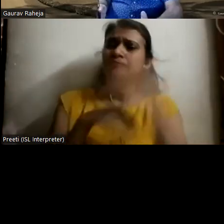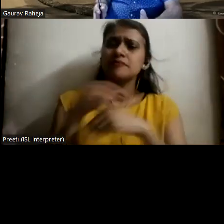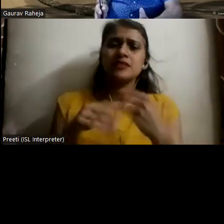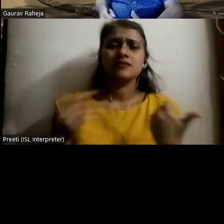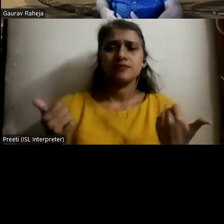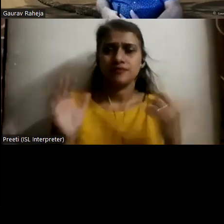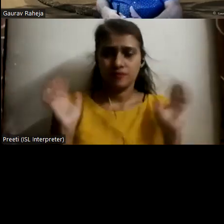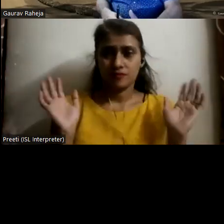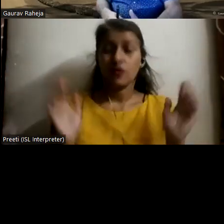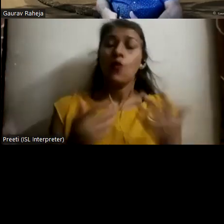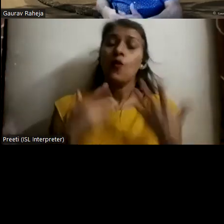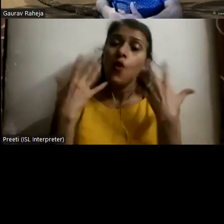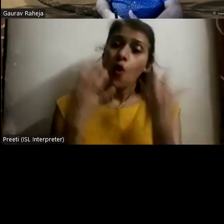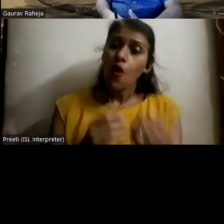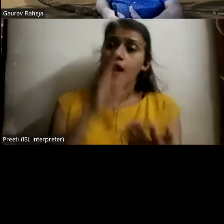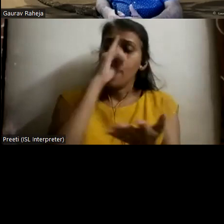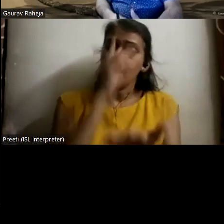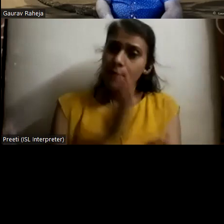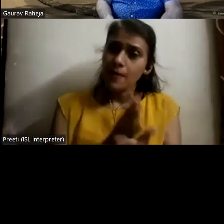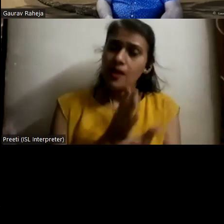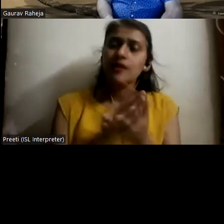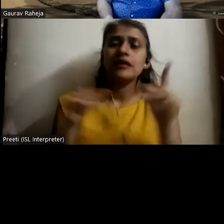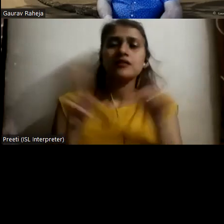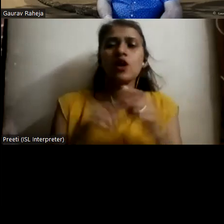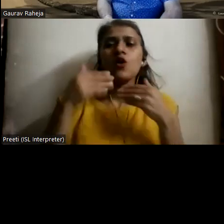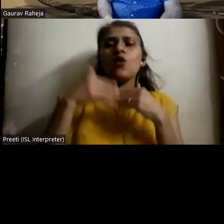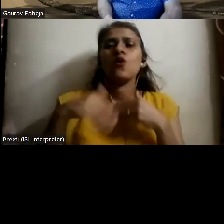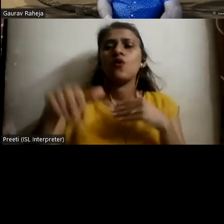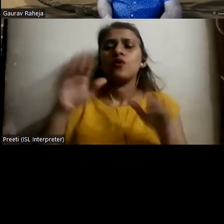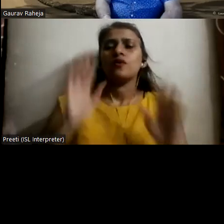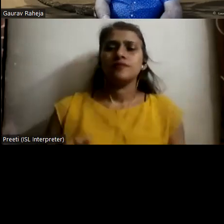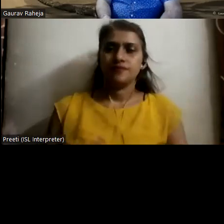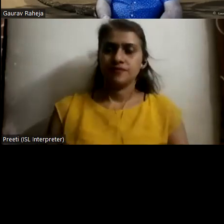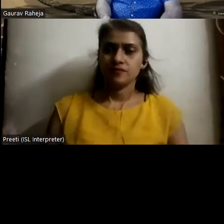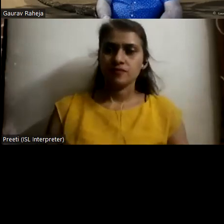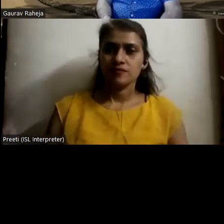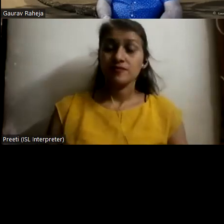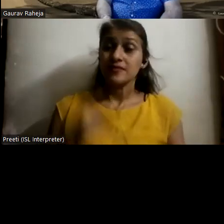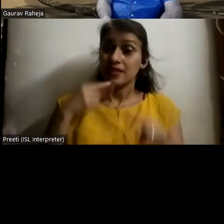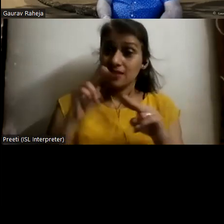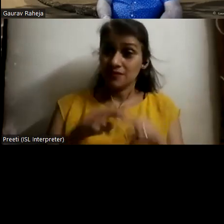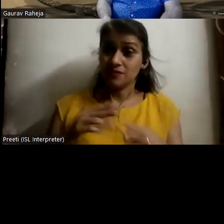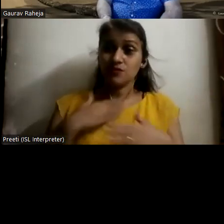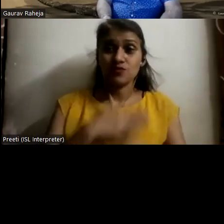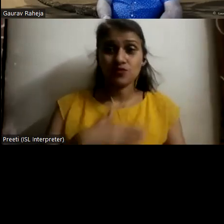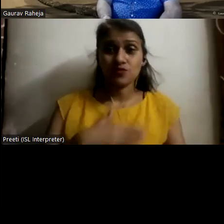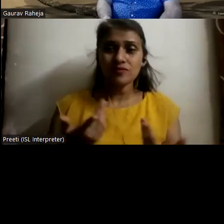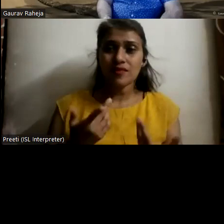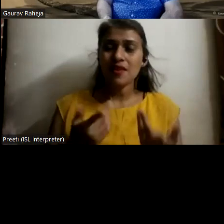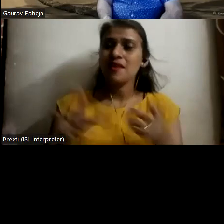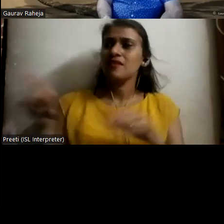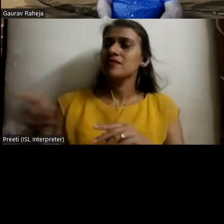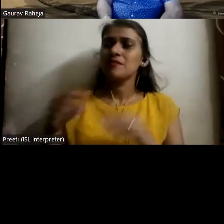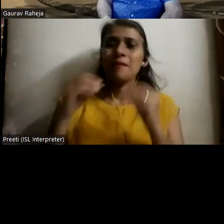believe we all know we have a long way to go. If I have to enjoy the Aarti on the ghats of